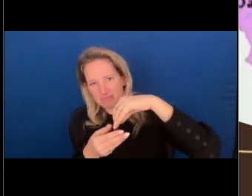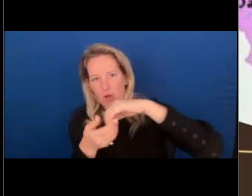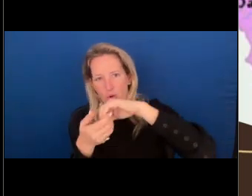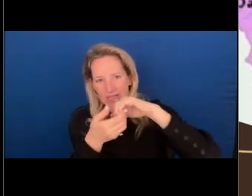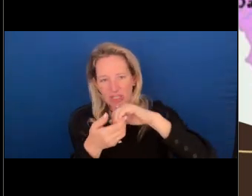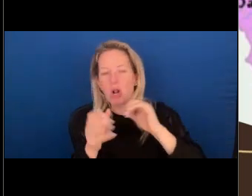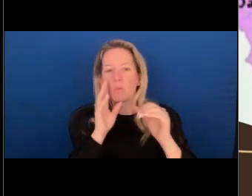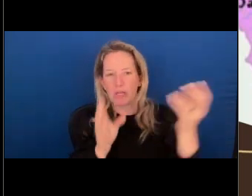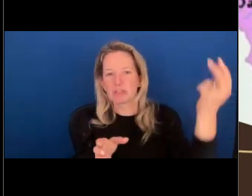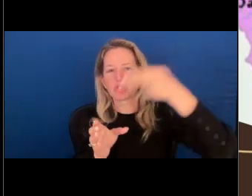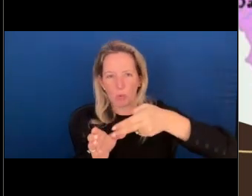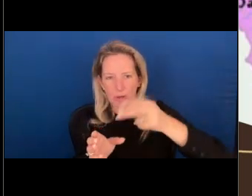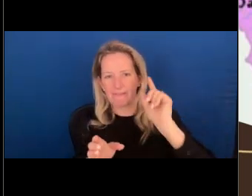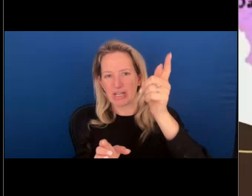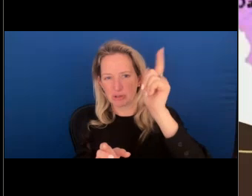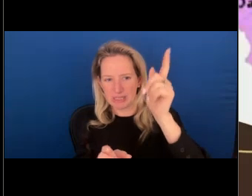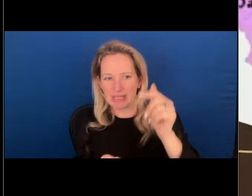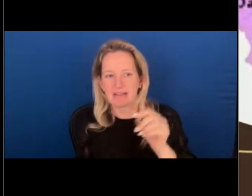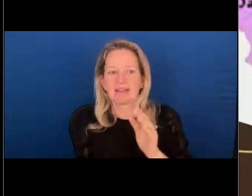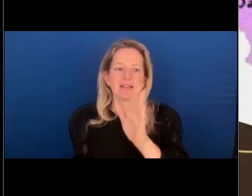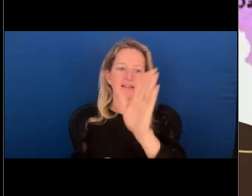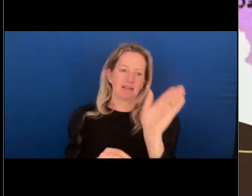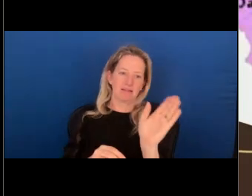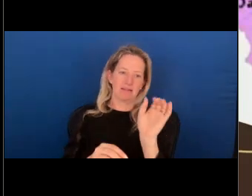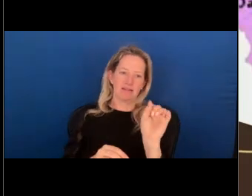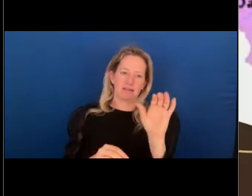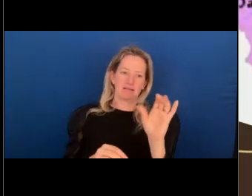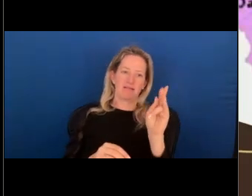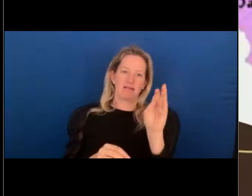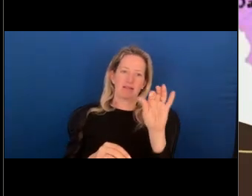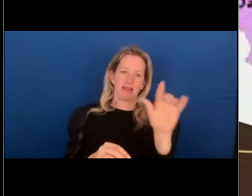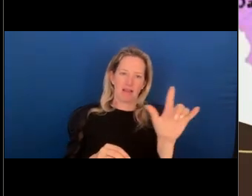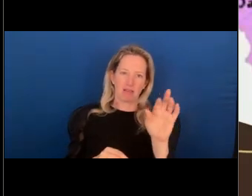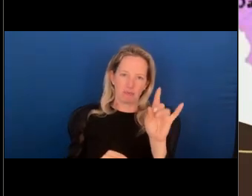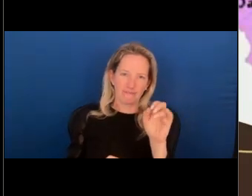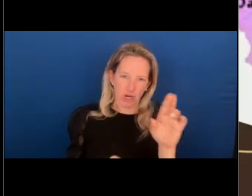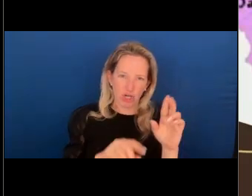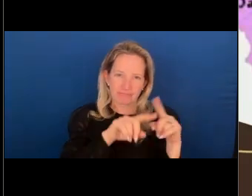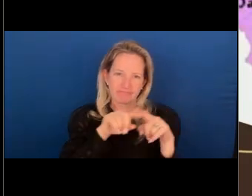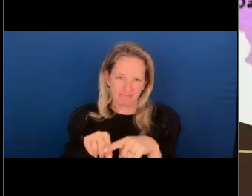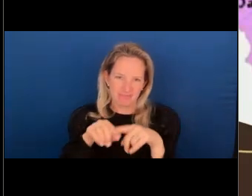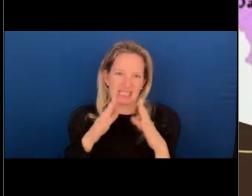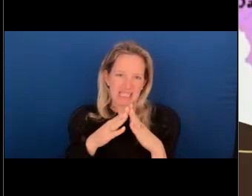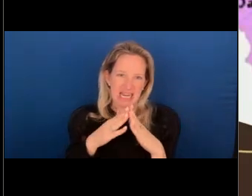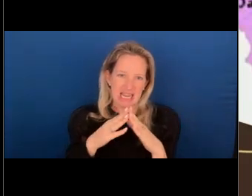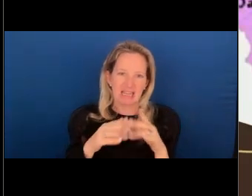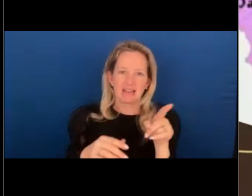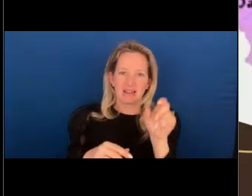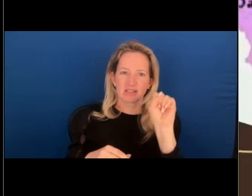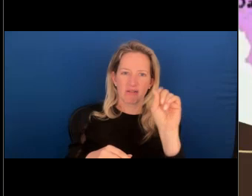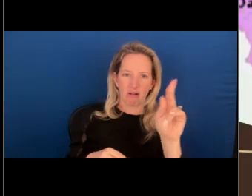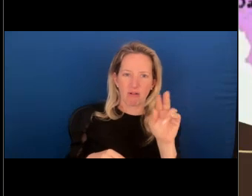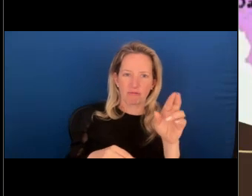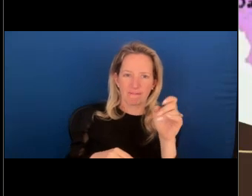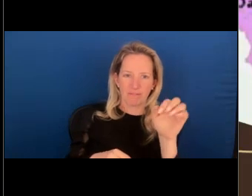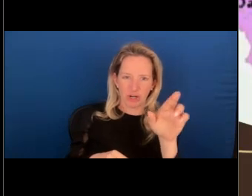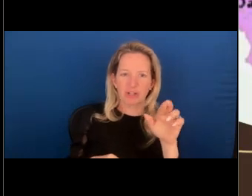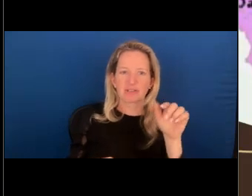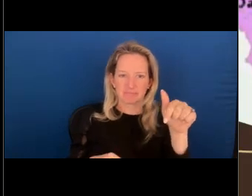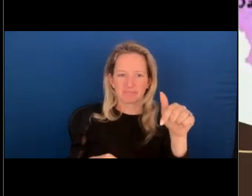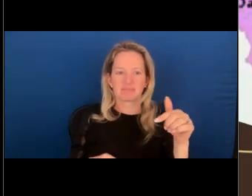to them about it. And the Schuylkill River, again, I'm using the city for that. We have their Schuylkill River specialist as part of this as